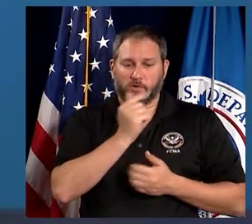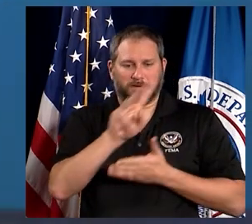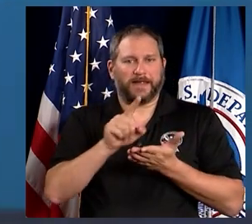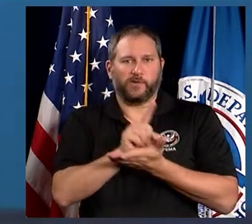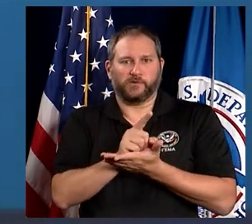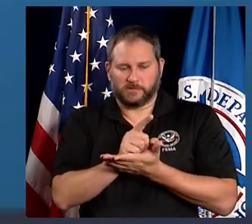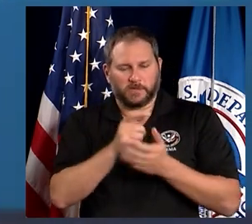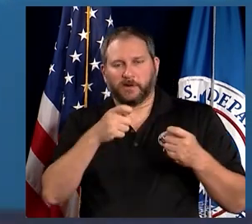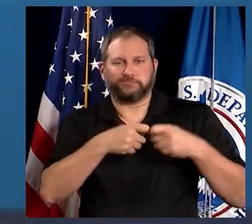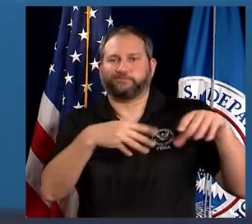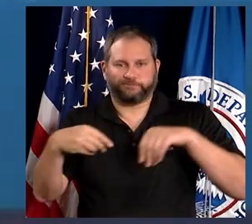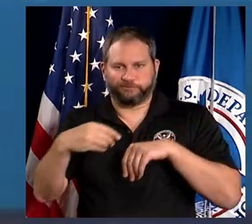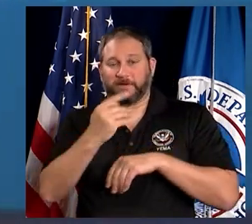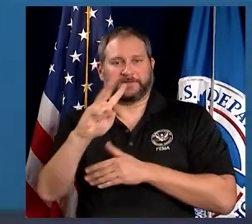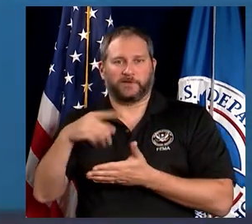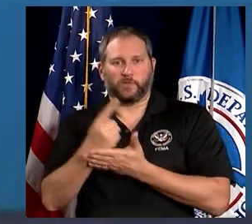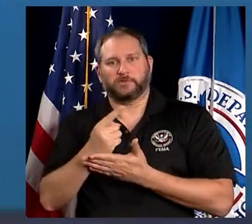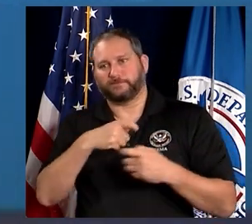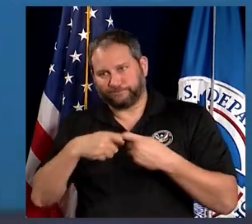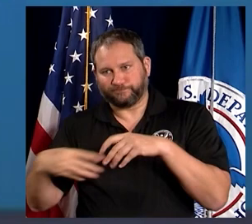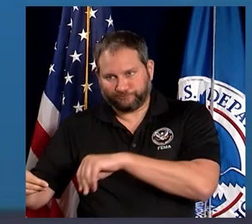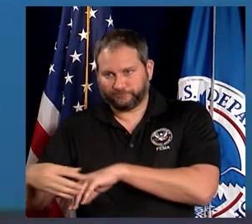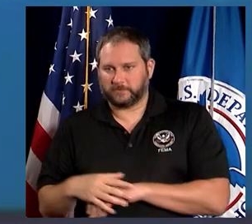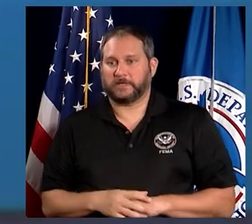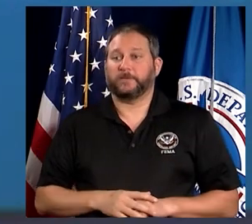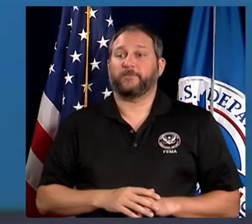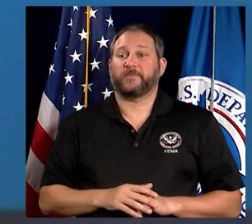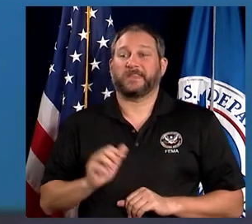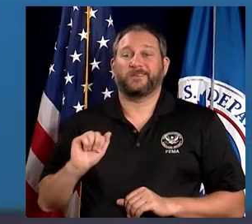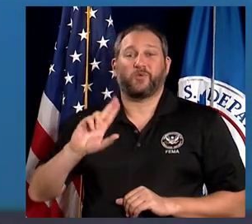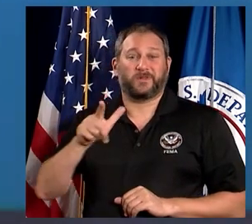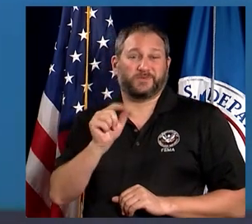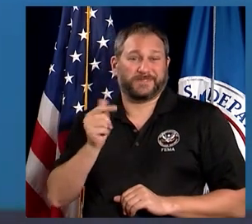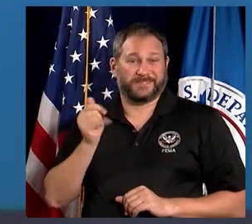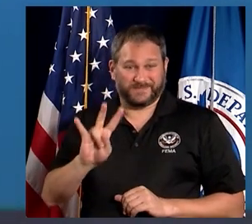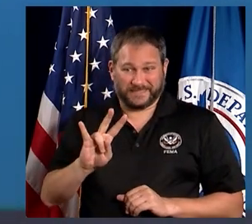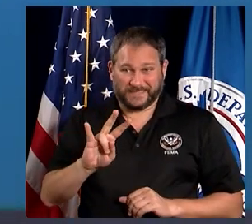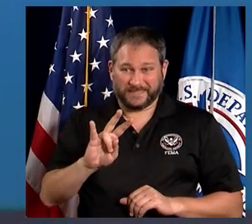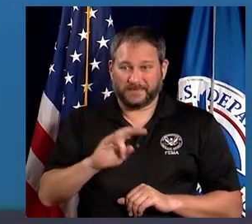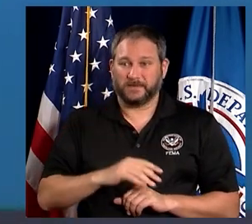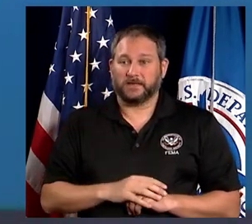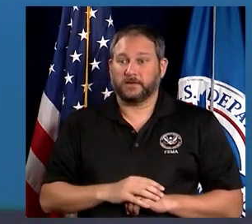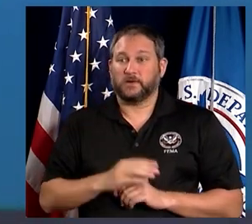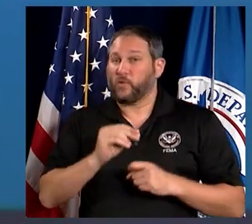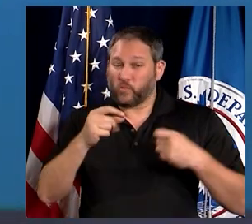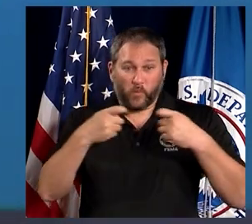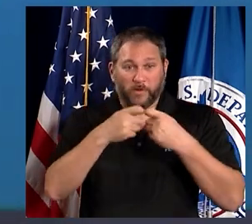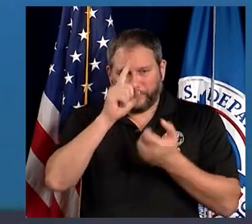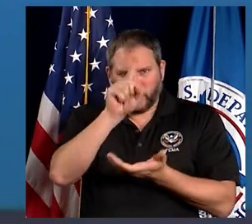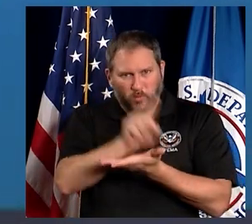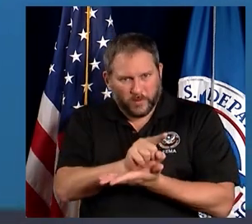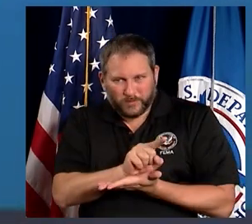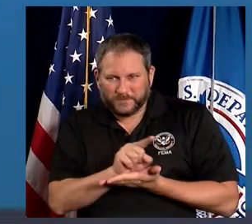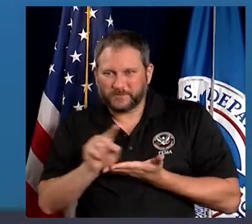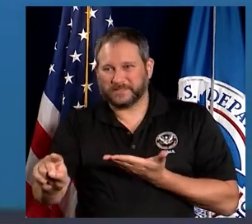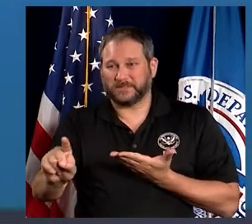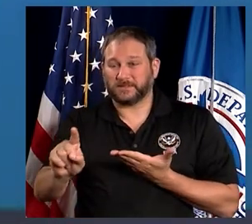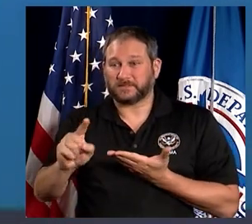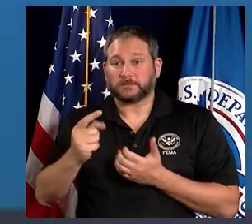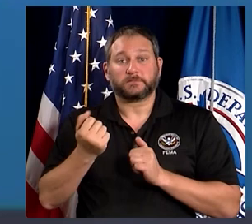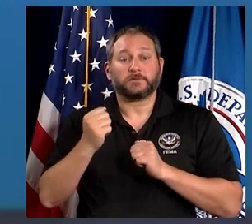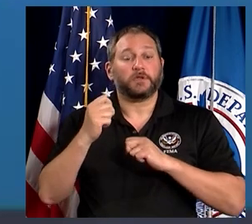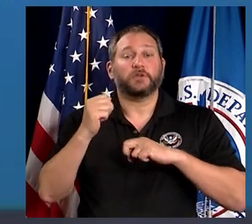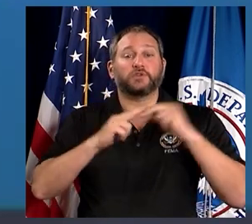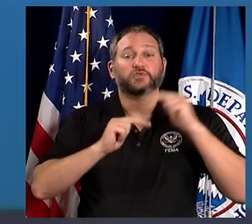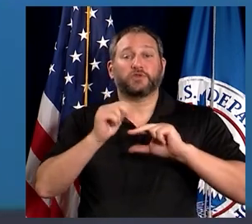In August 2017, Ocracoke lost power for a full week. A construction crew hit again,